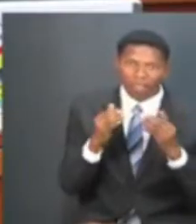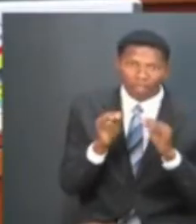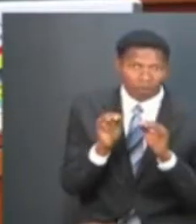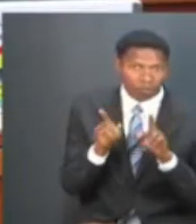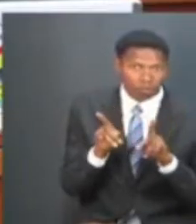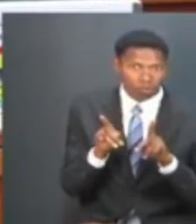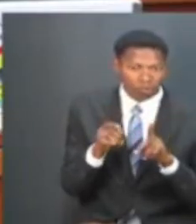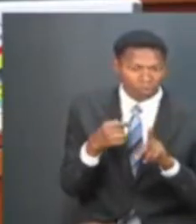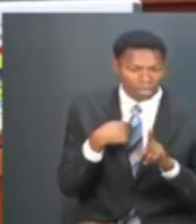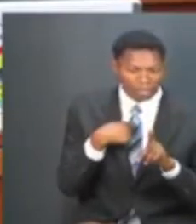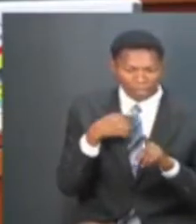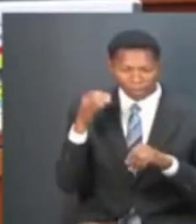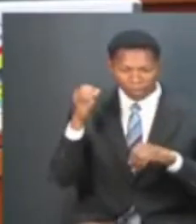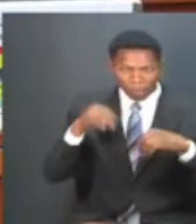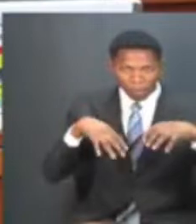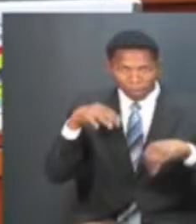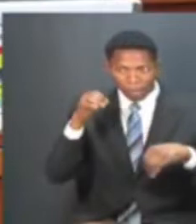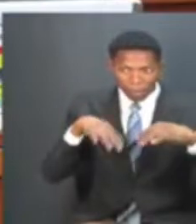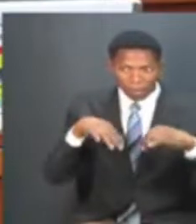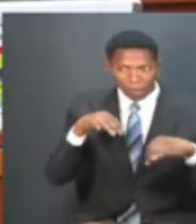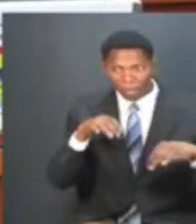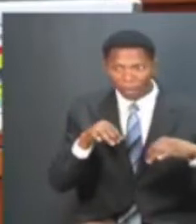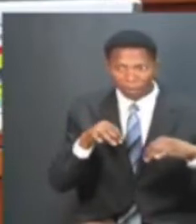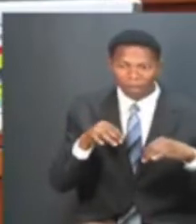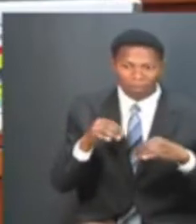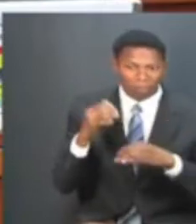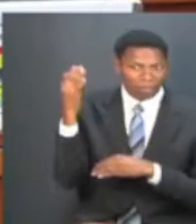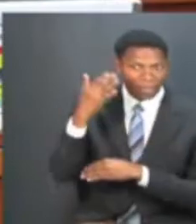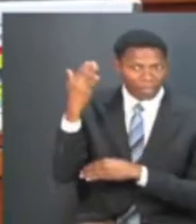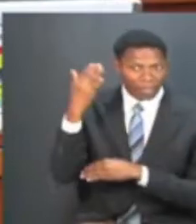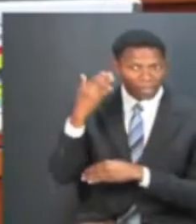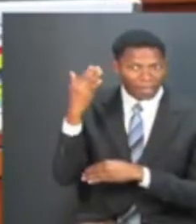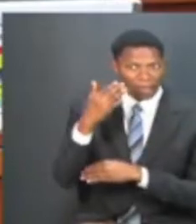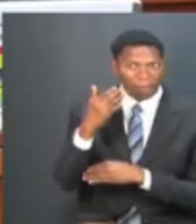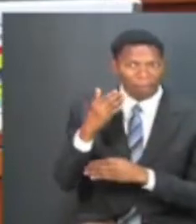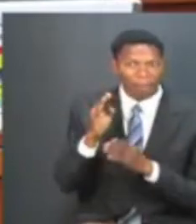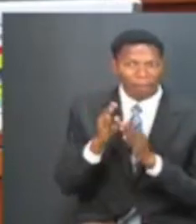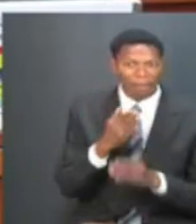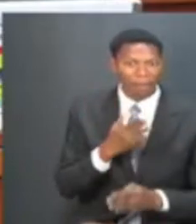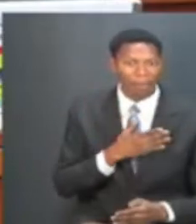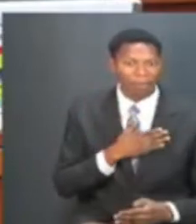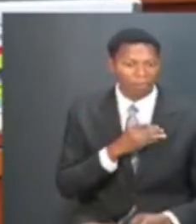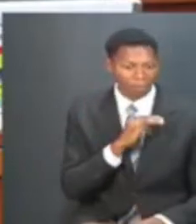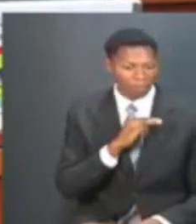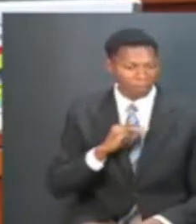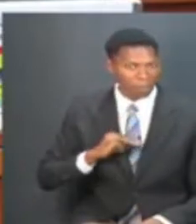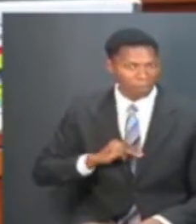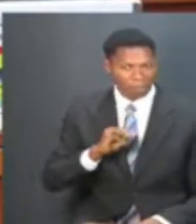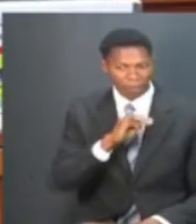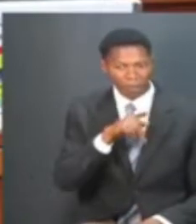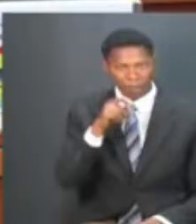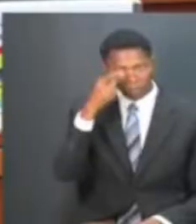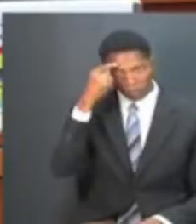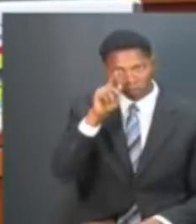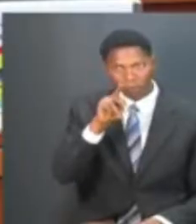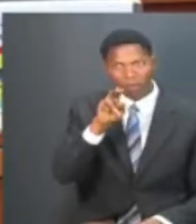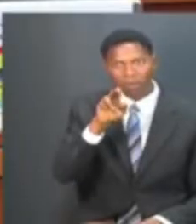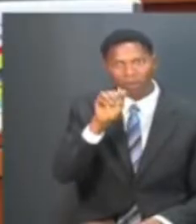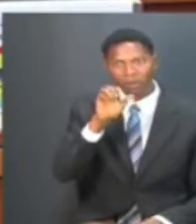to contribute to the statement made by my senior colleague, the member for Karachi